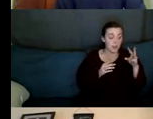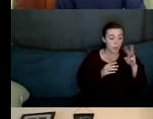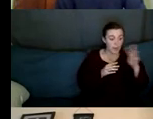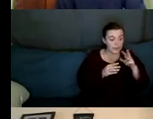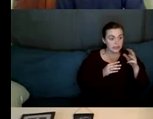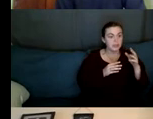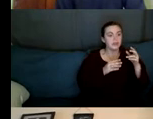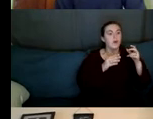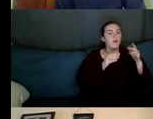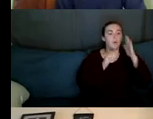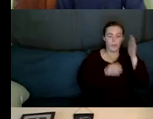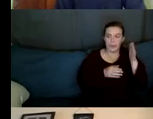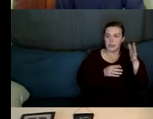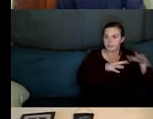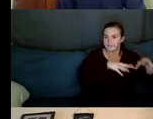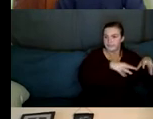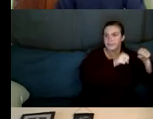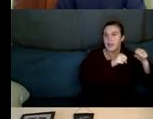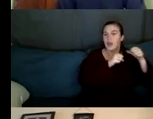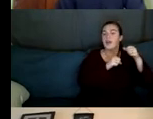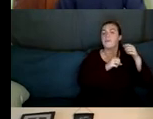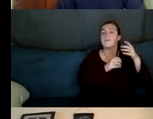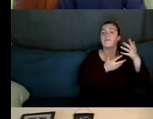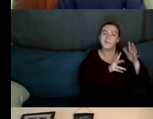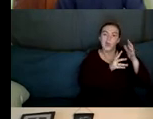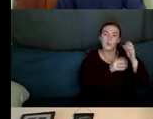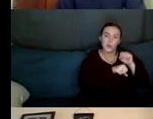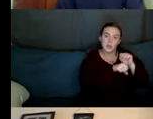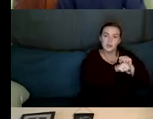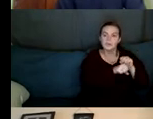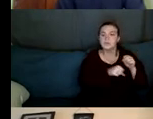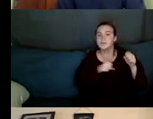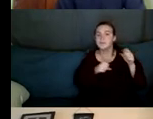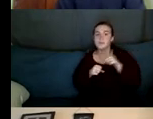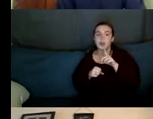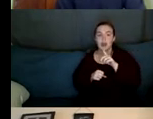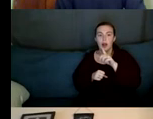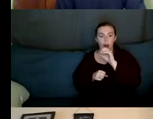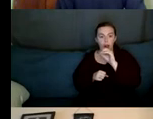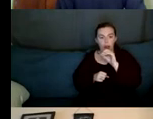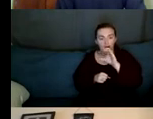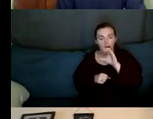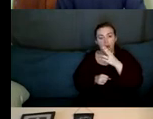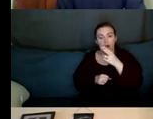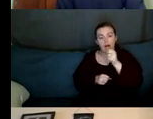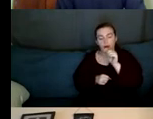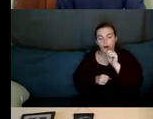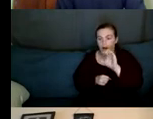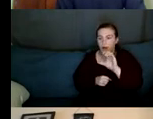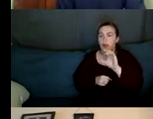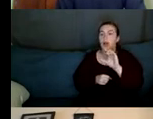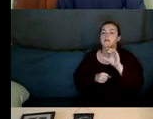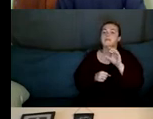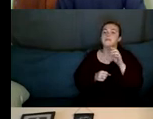help take over. Our Lockhawk folks, this is their Saturday event. They're going to be going through. As they move on